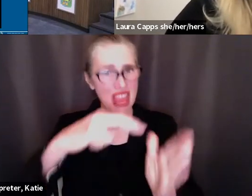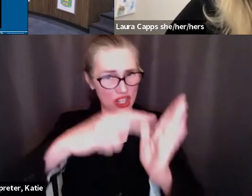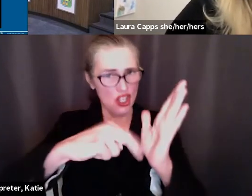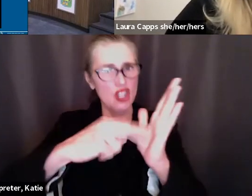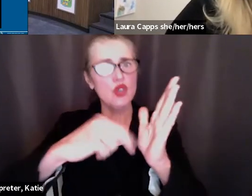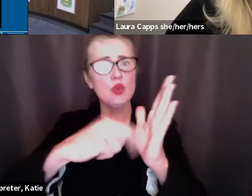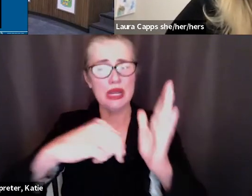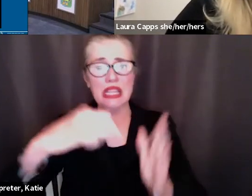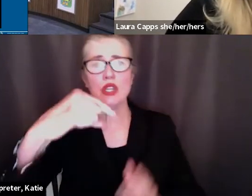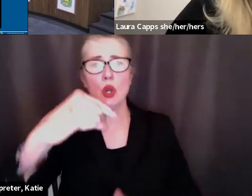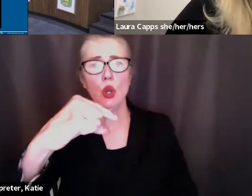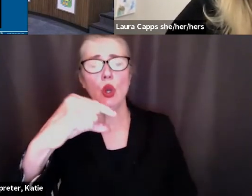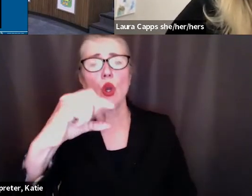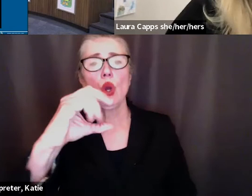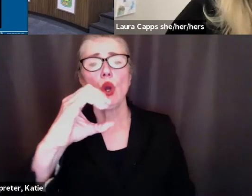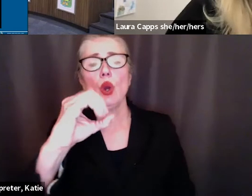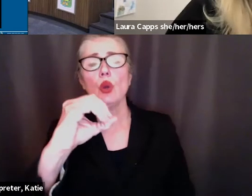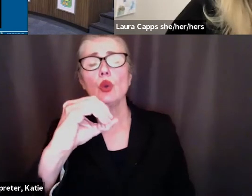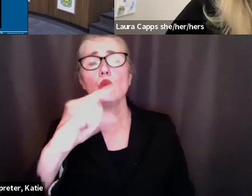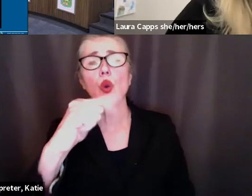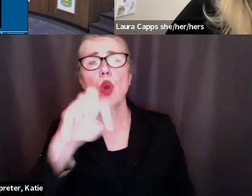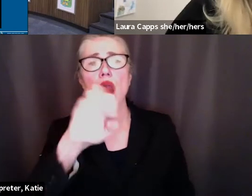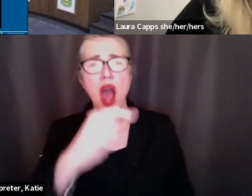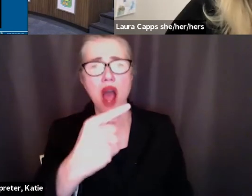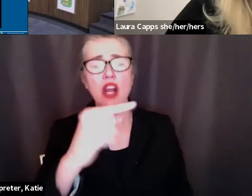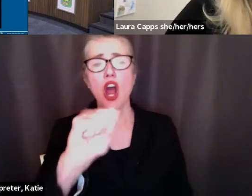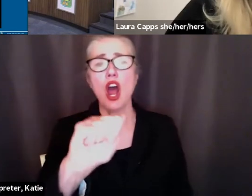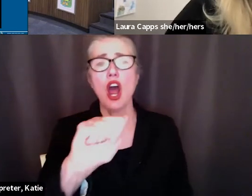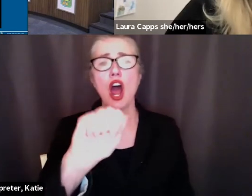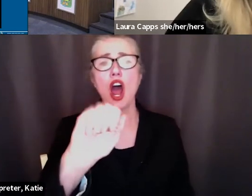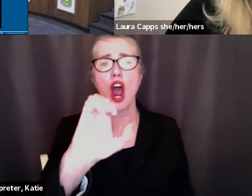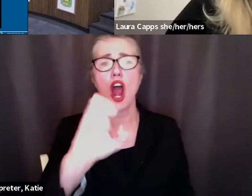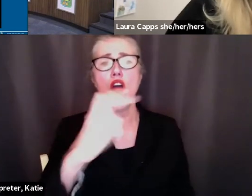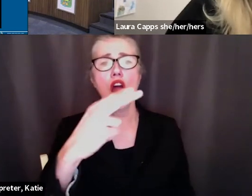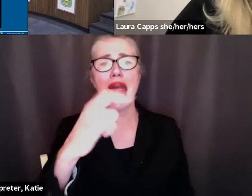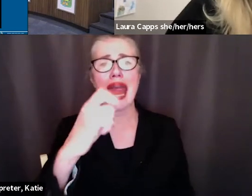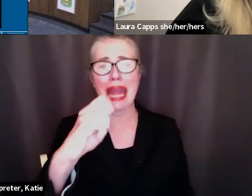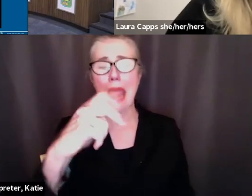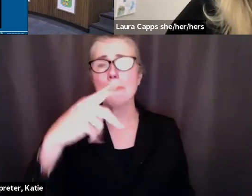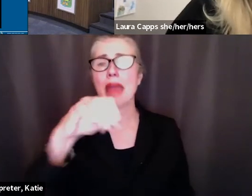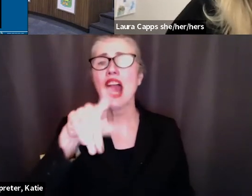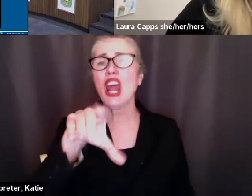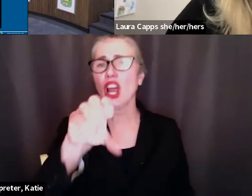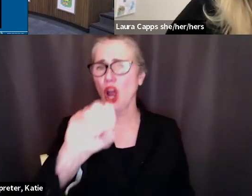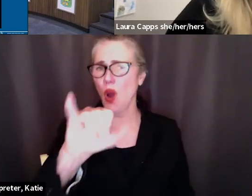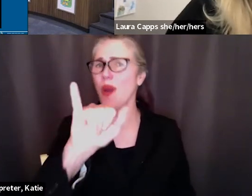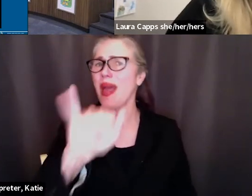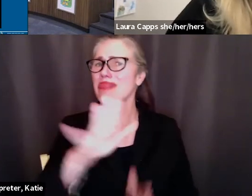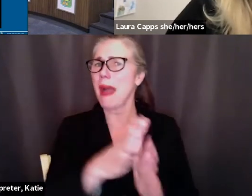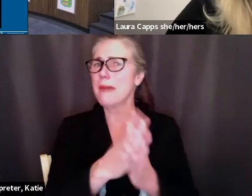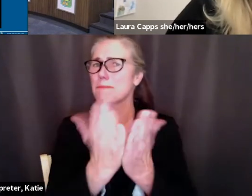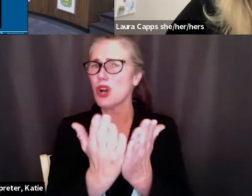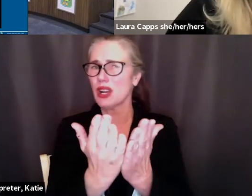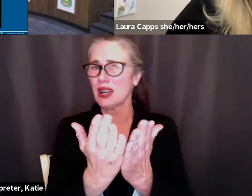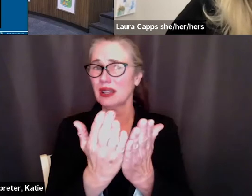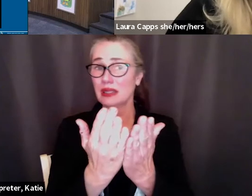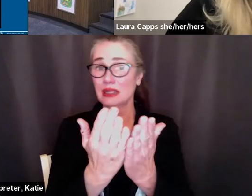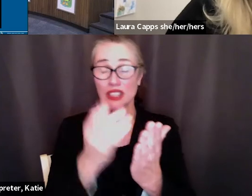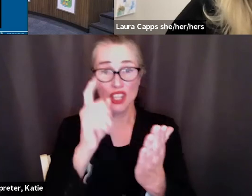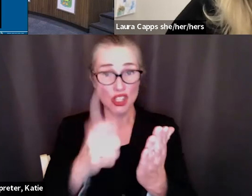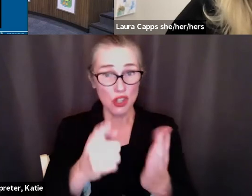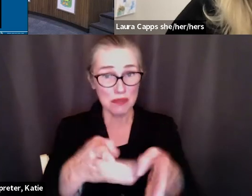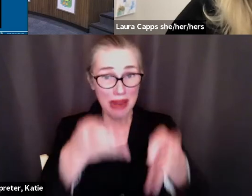alexander salt's reaching they should learn what uh history has taught us about these